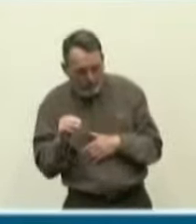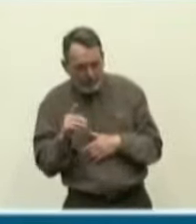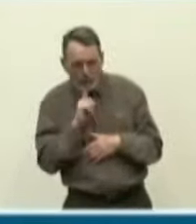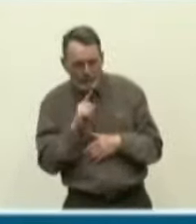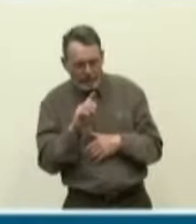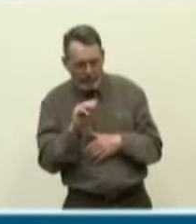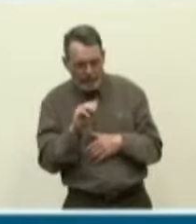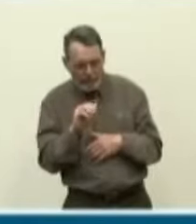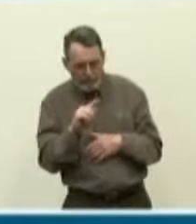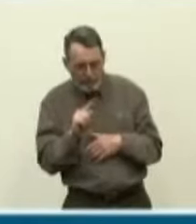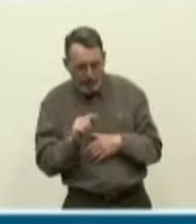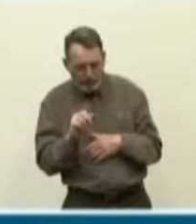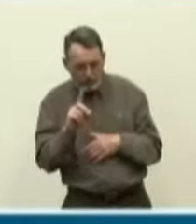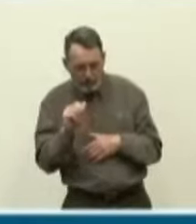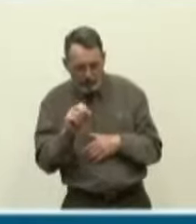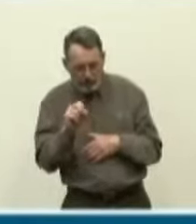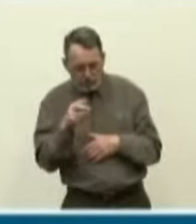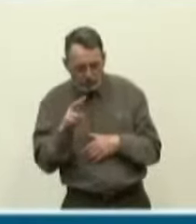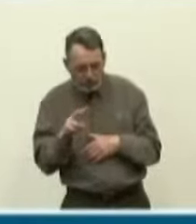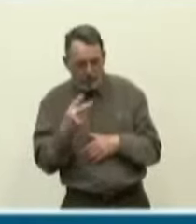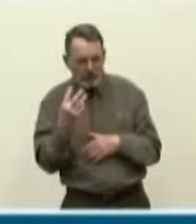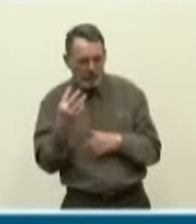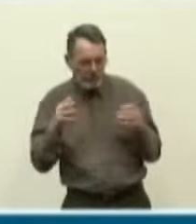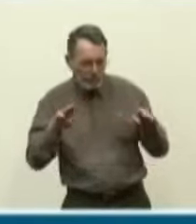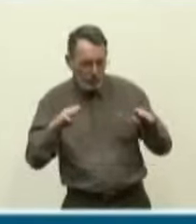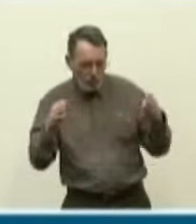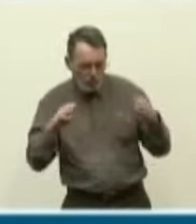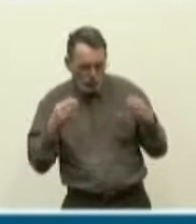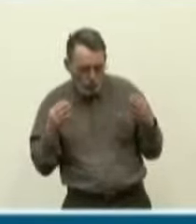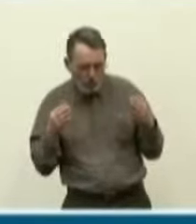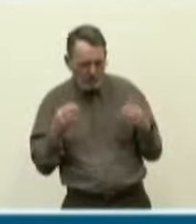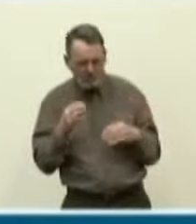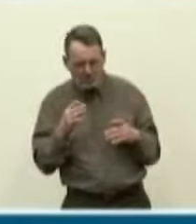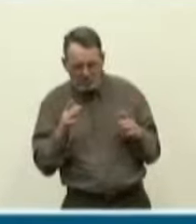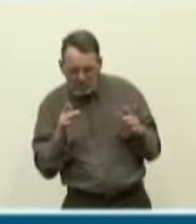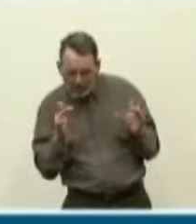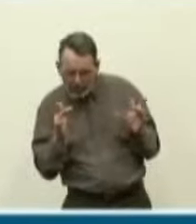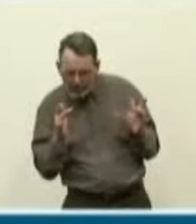SUV, four-door. It was in, like, a dark blue in color. It's going to be...